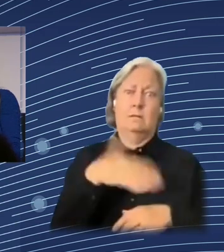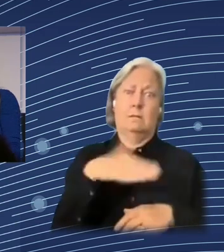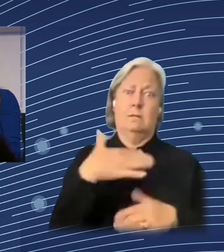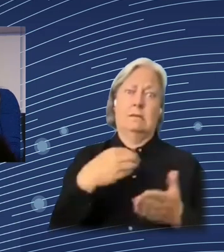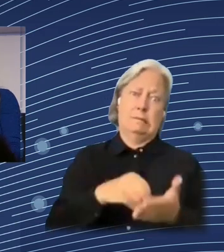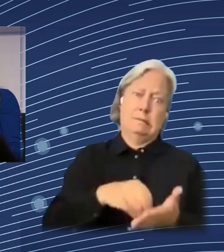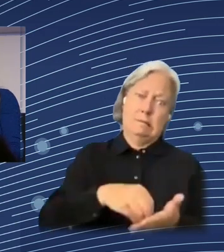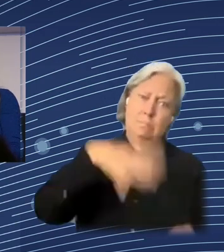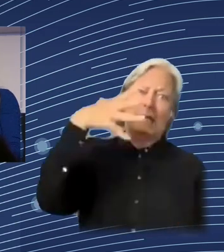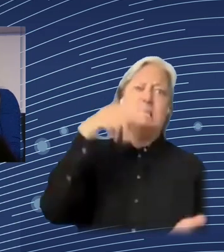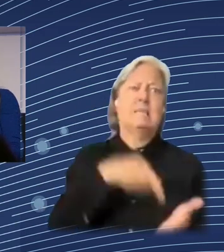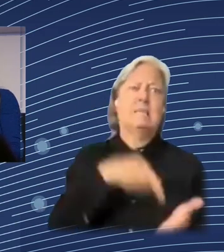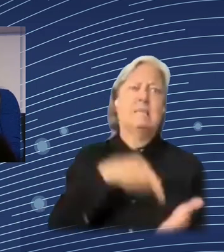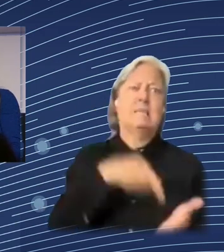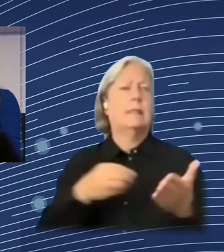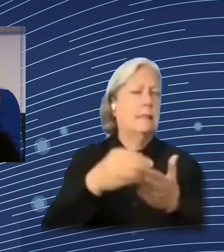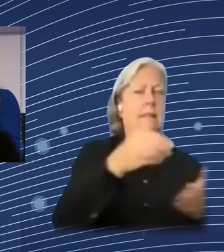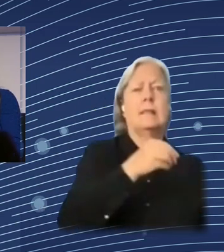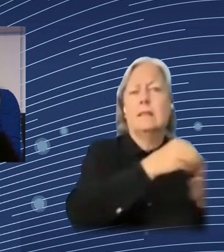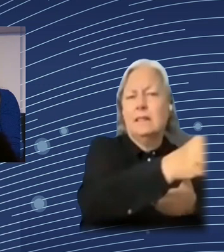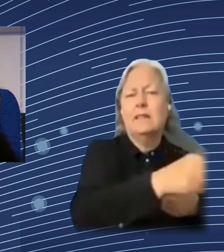make with that